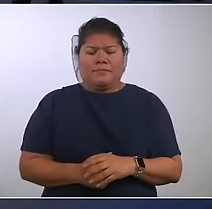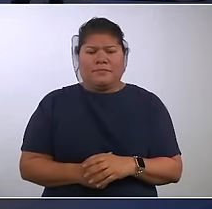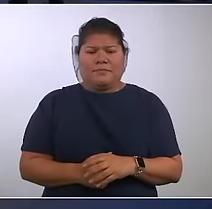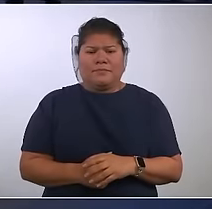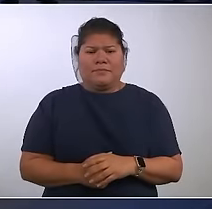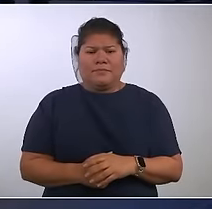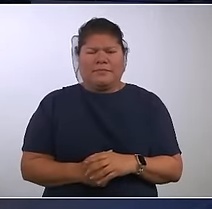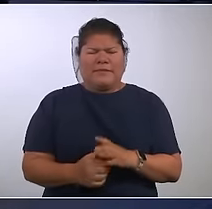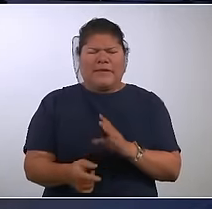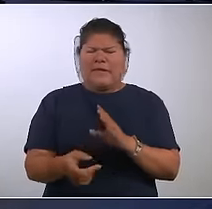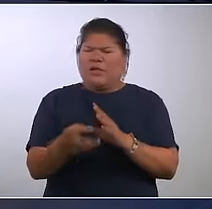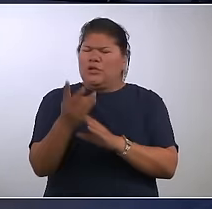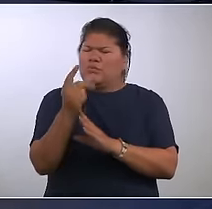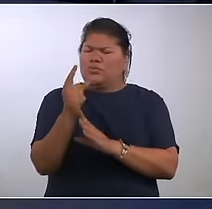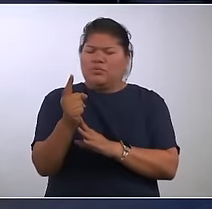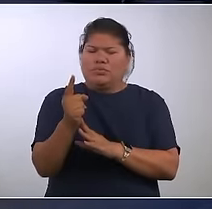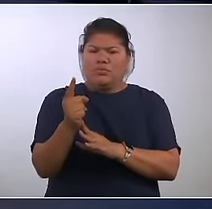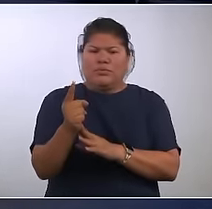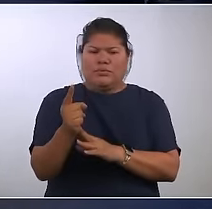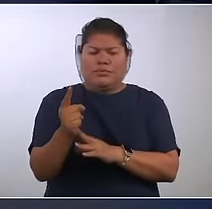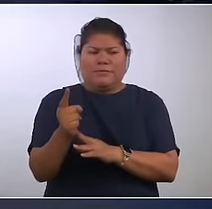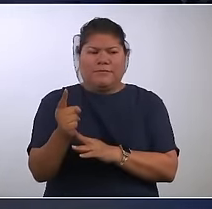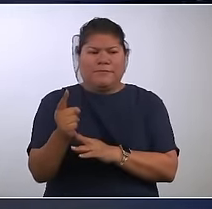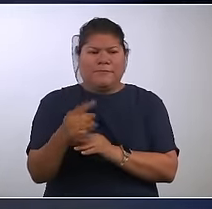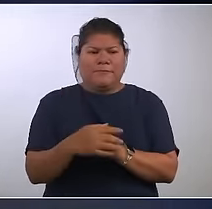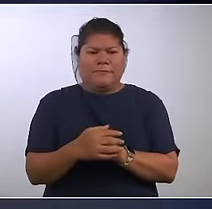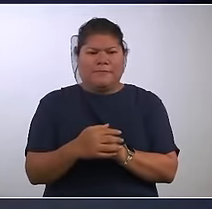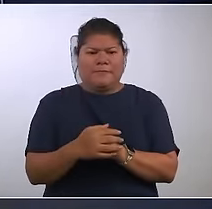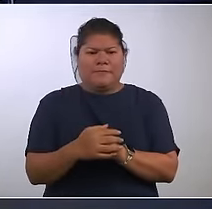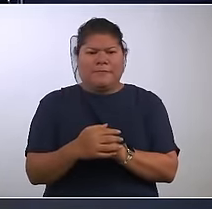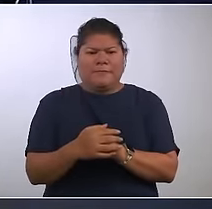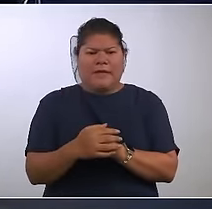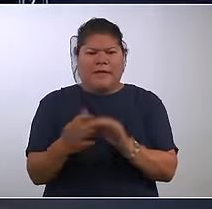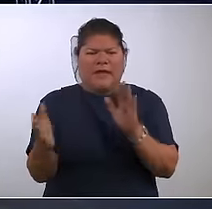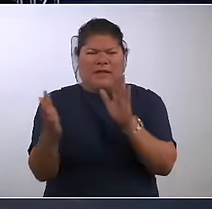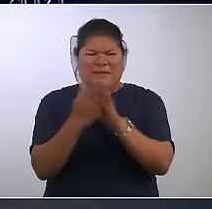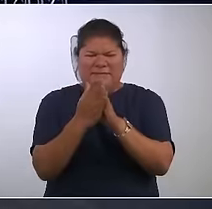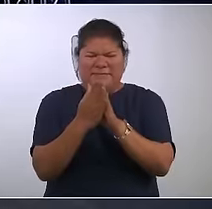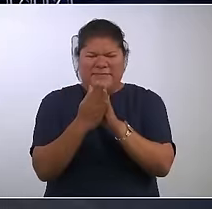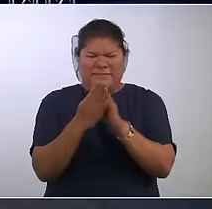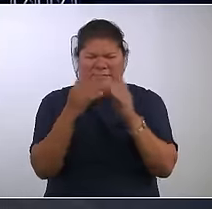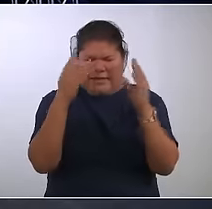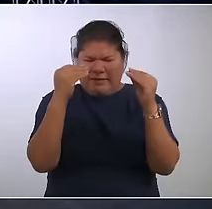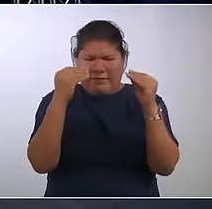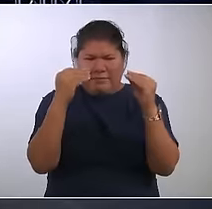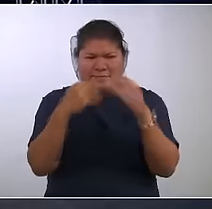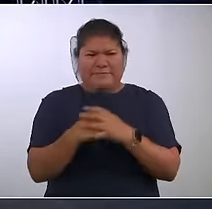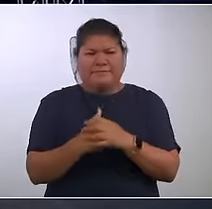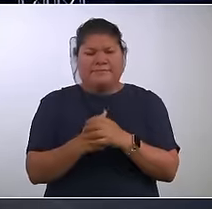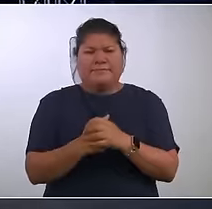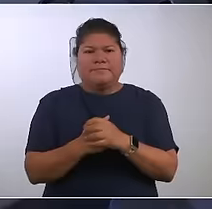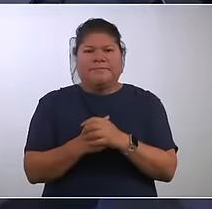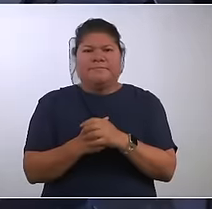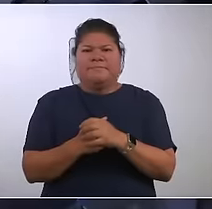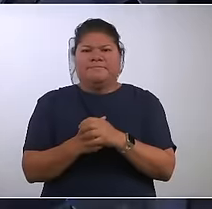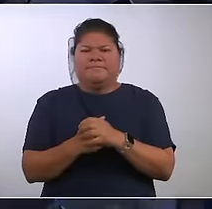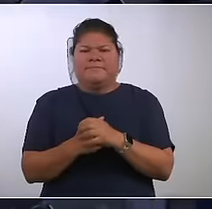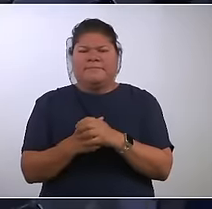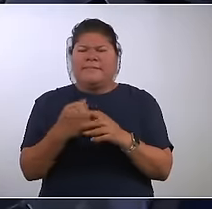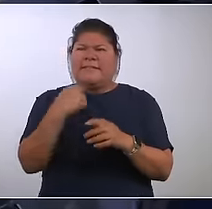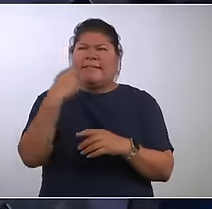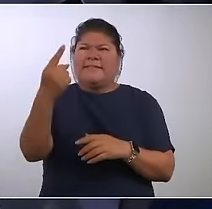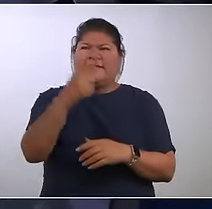Let's just take a moment. Tomemos un momento. Y vamos a cerrar nuestros ojos. And let's close our eyes. Y vamos a